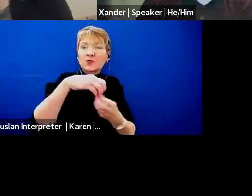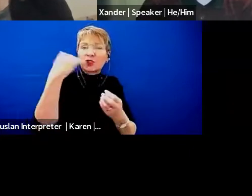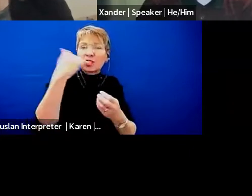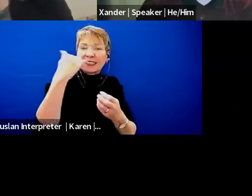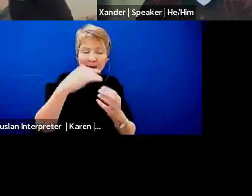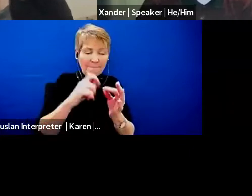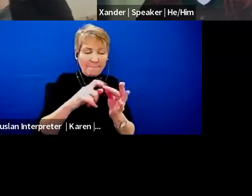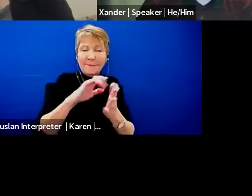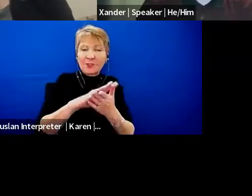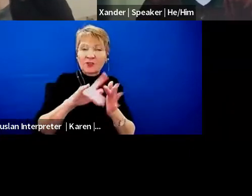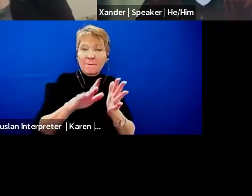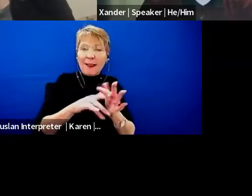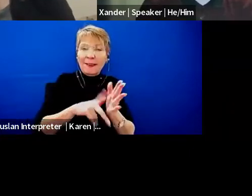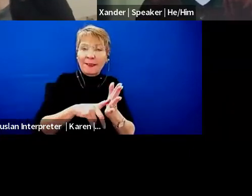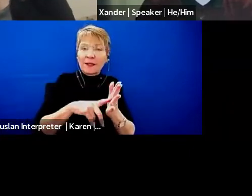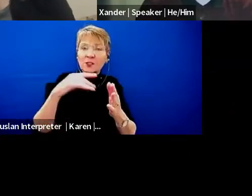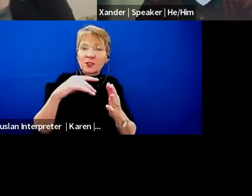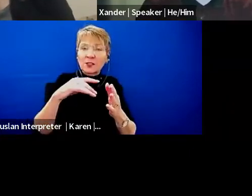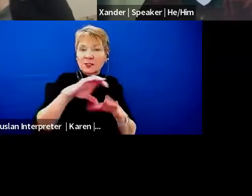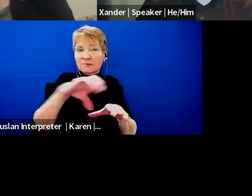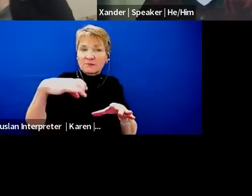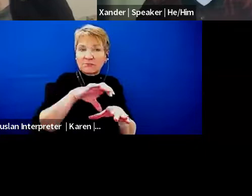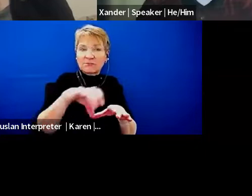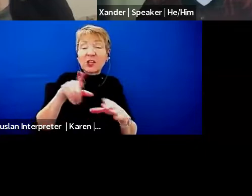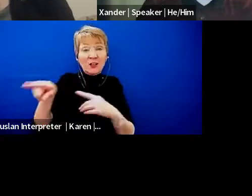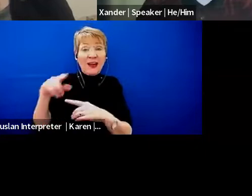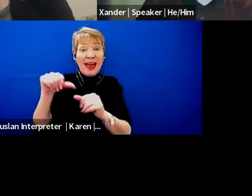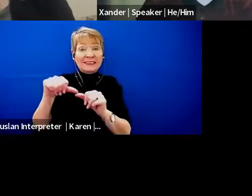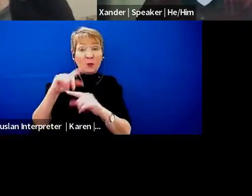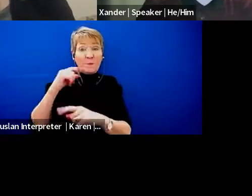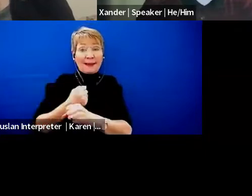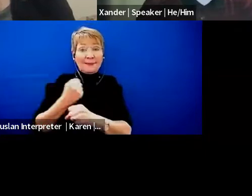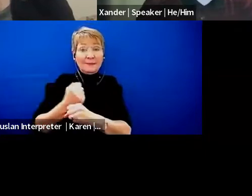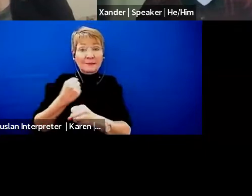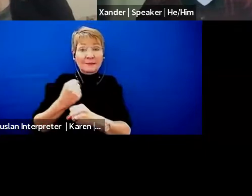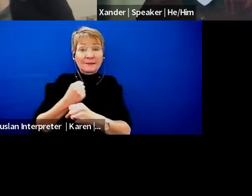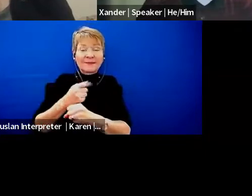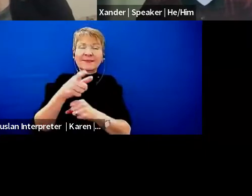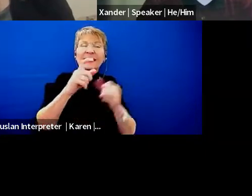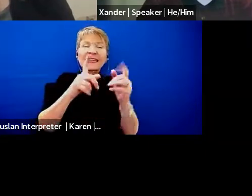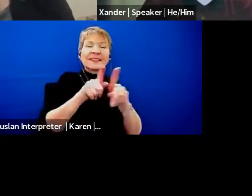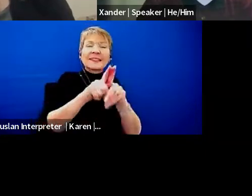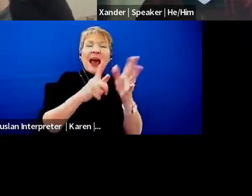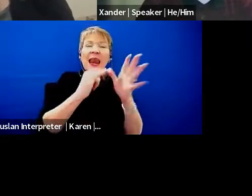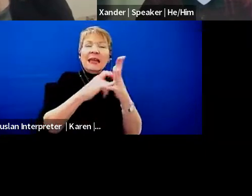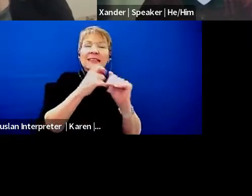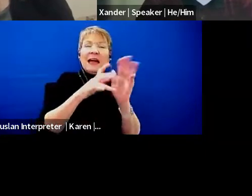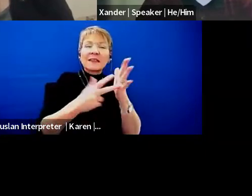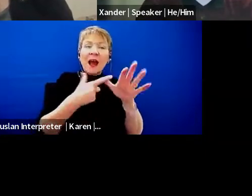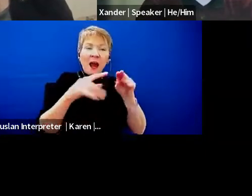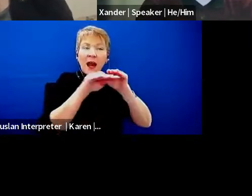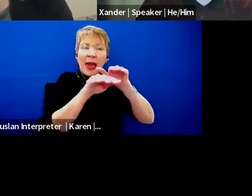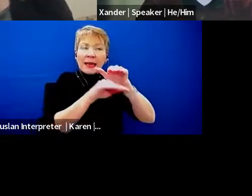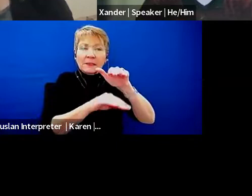everything. So she would go and make a batch and put it on top, and I'd happily eat. And then my mum would be